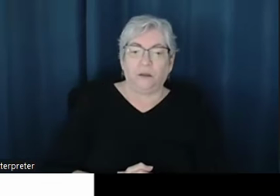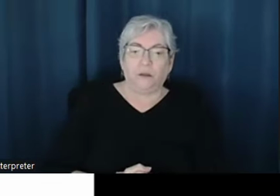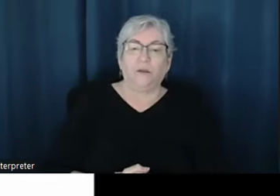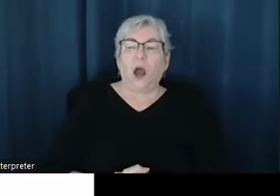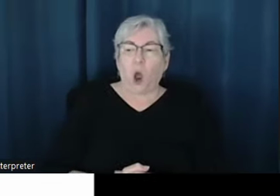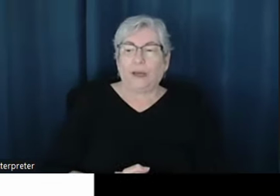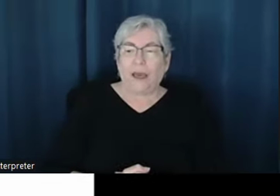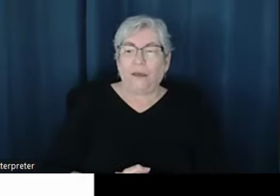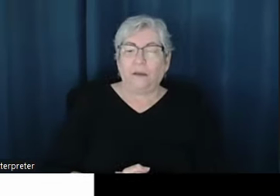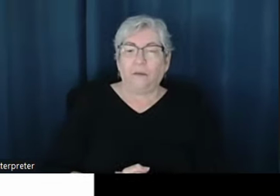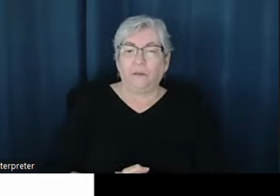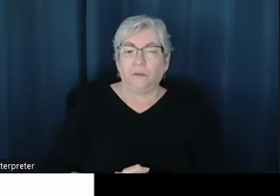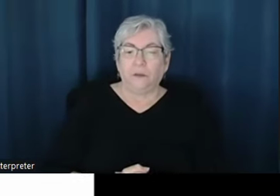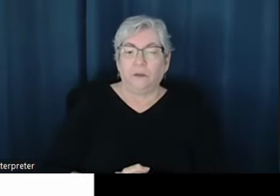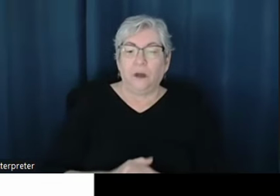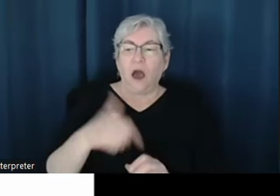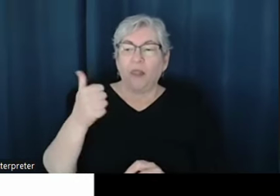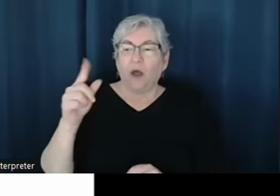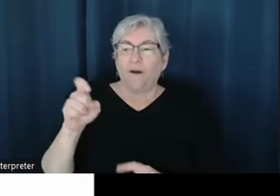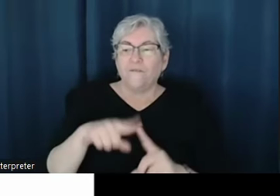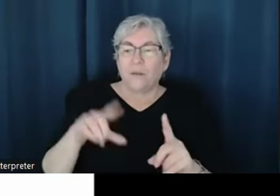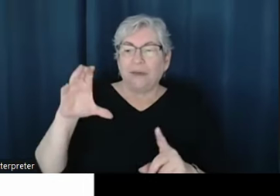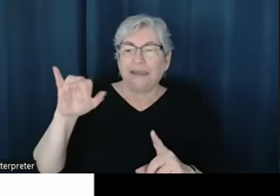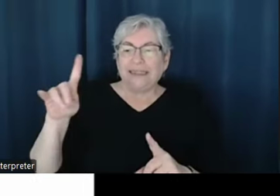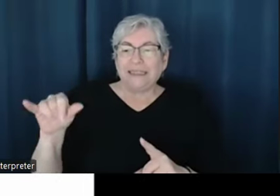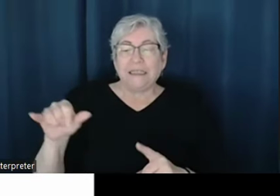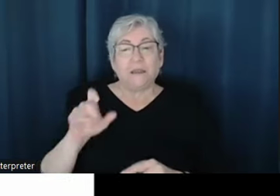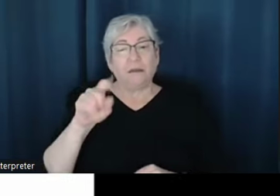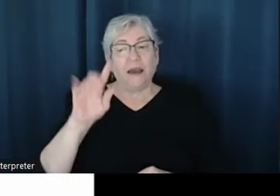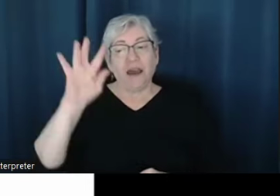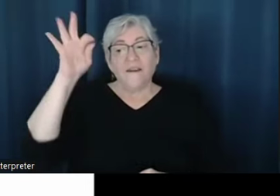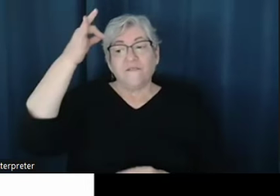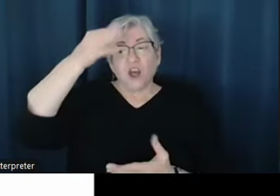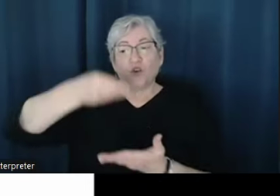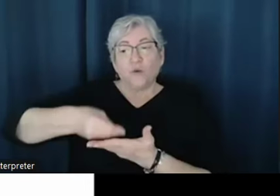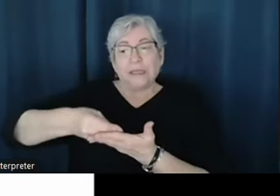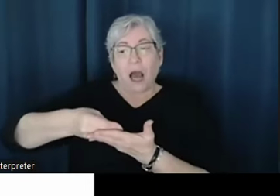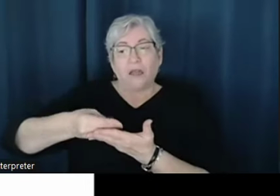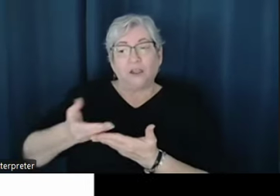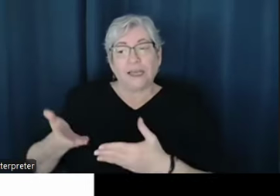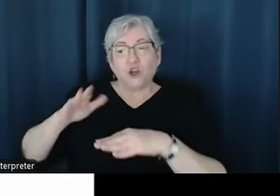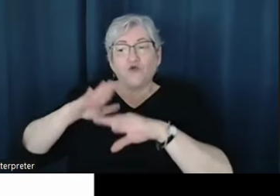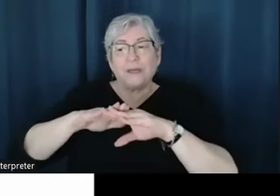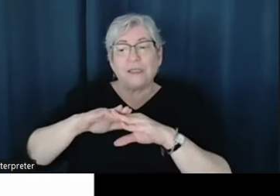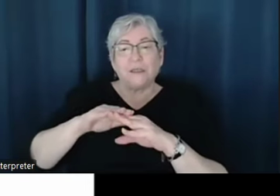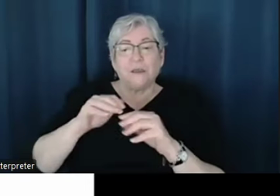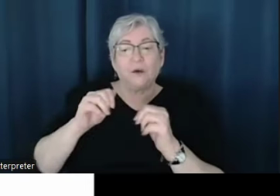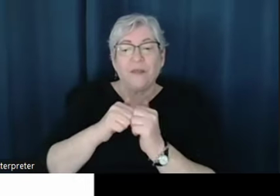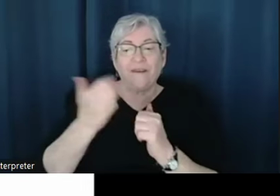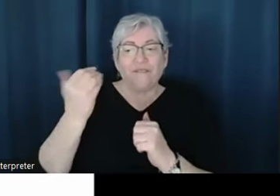Okay, we have another question from Cindy. Did federal dollars increase with the